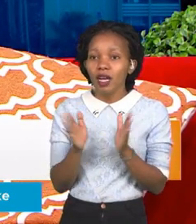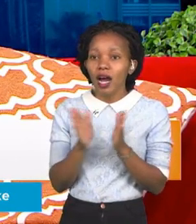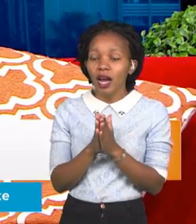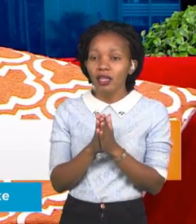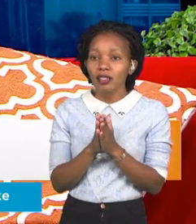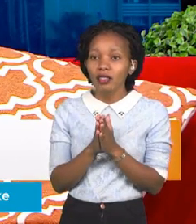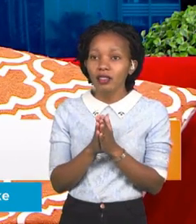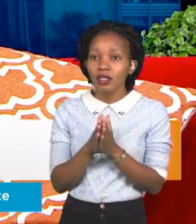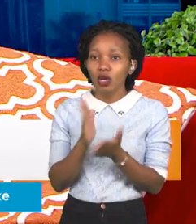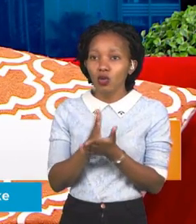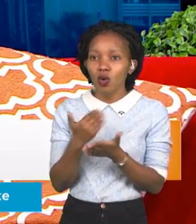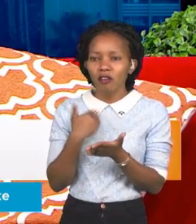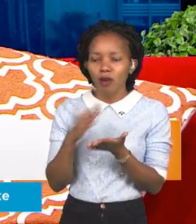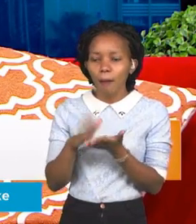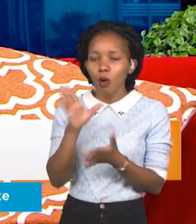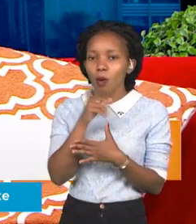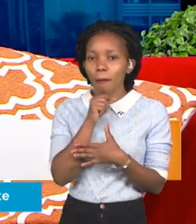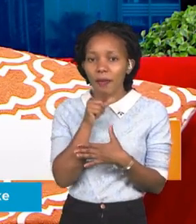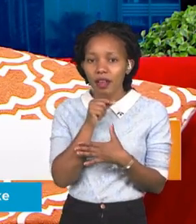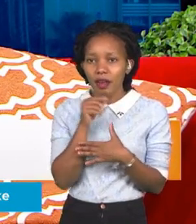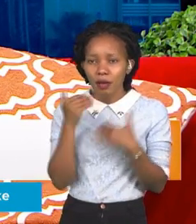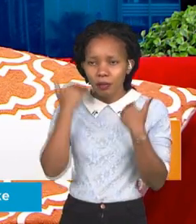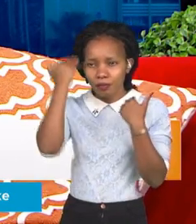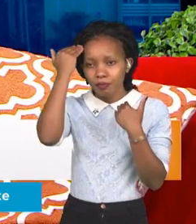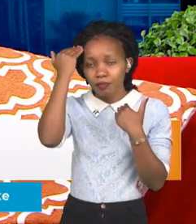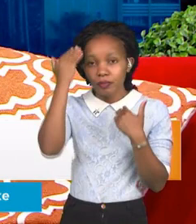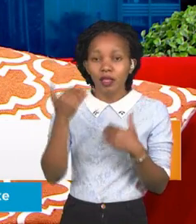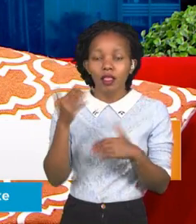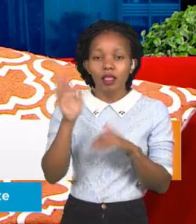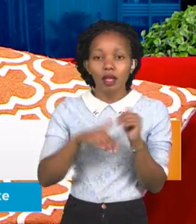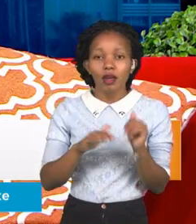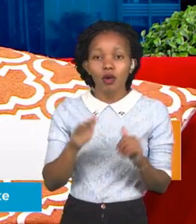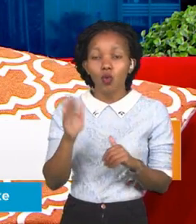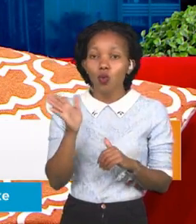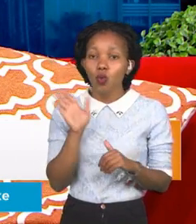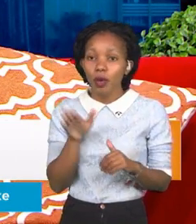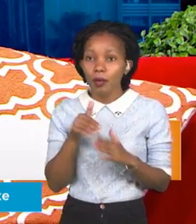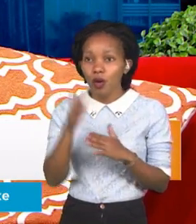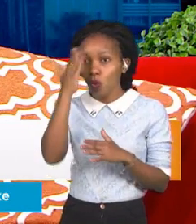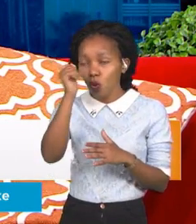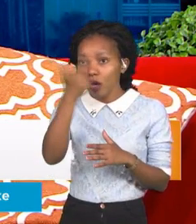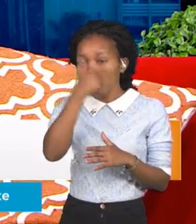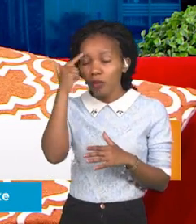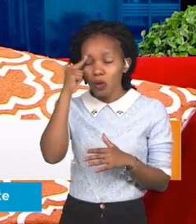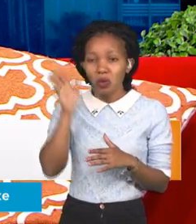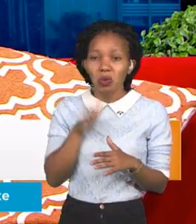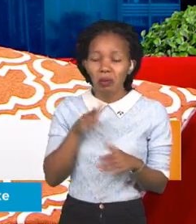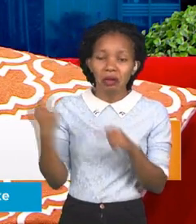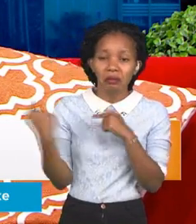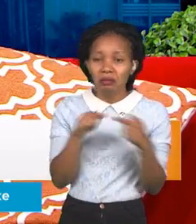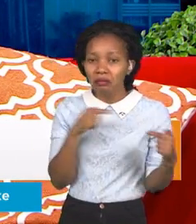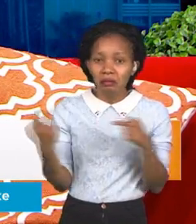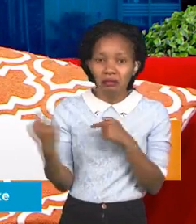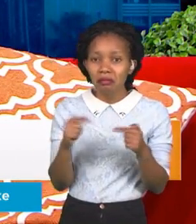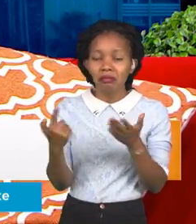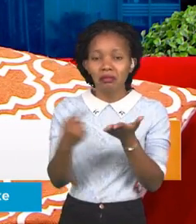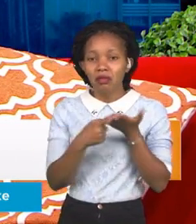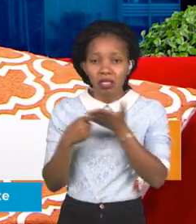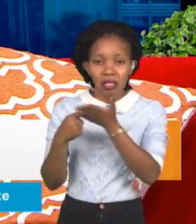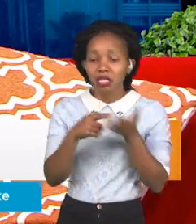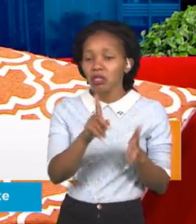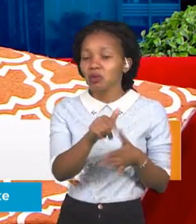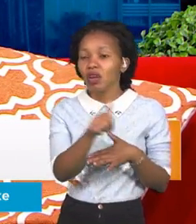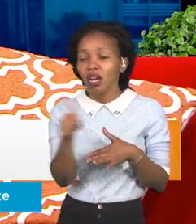have more men having depression than women. Yeah. Because women quarrel, they discuss with each